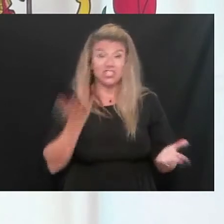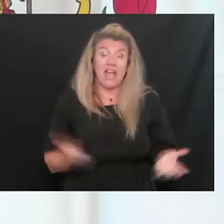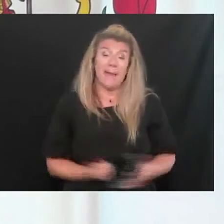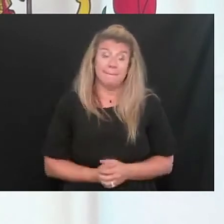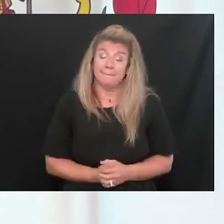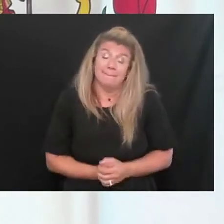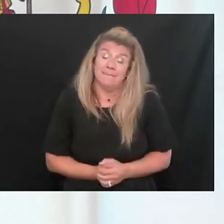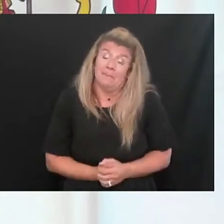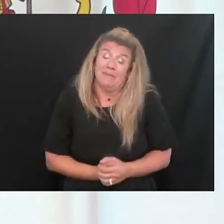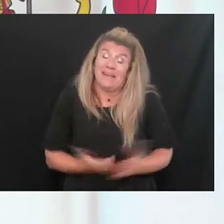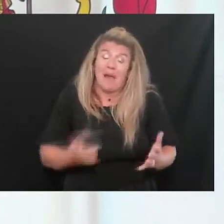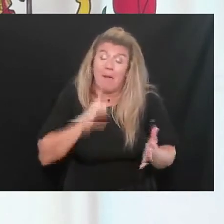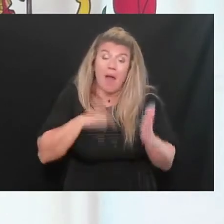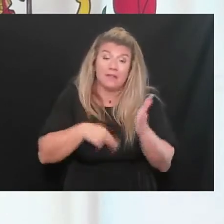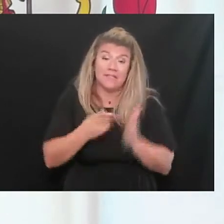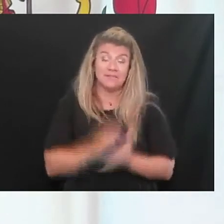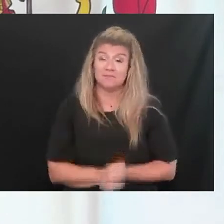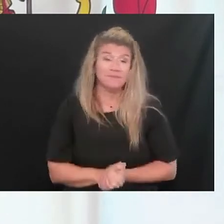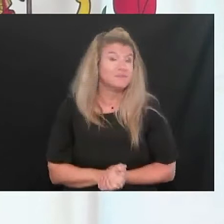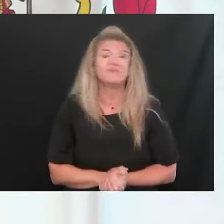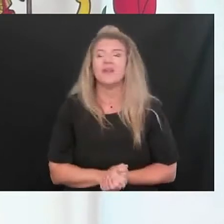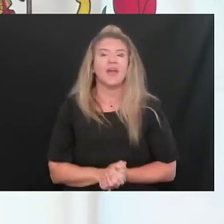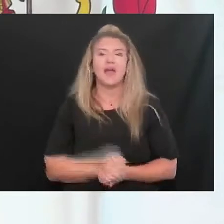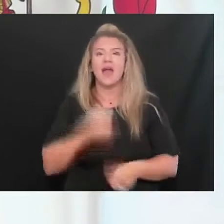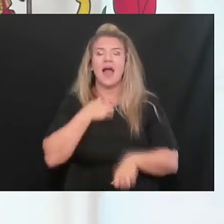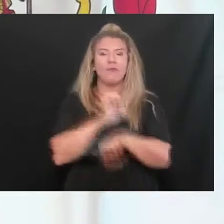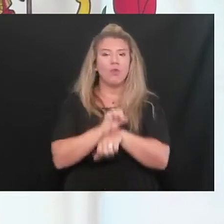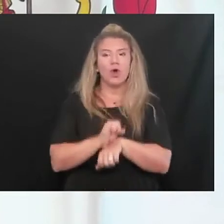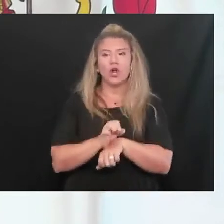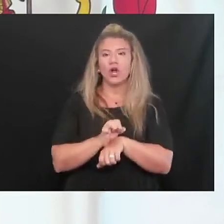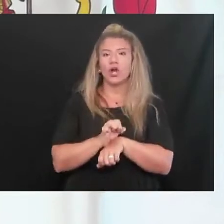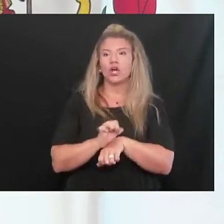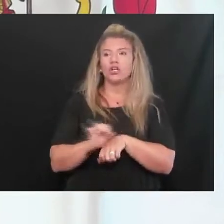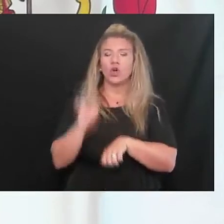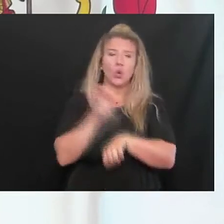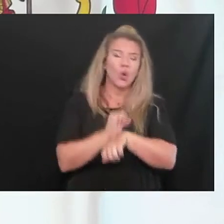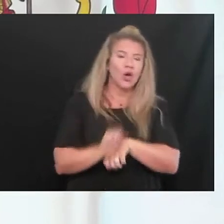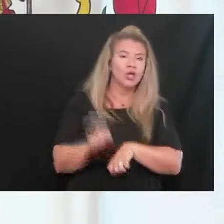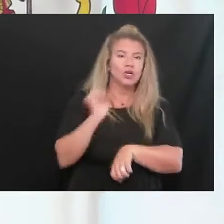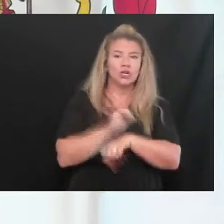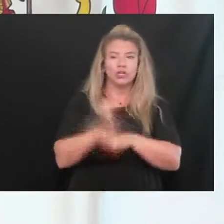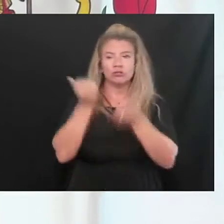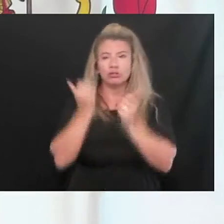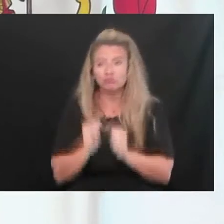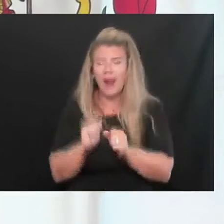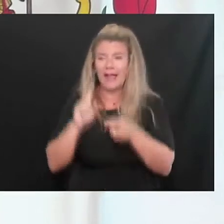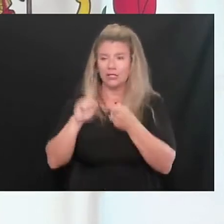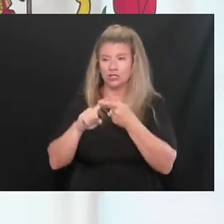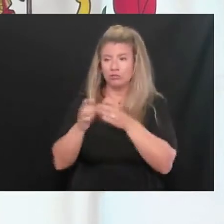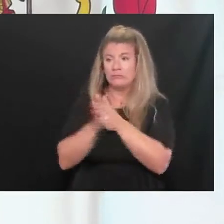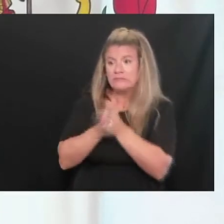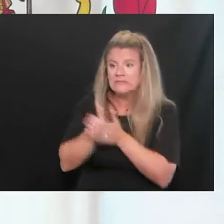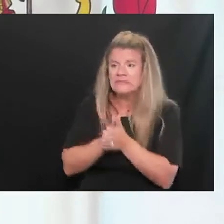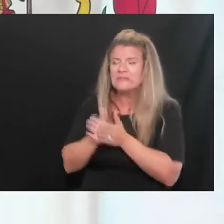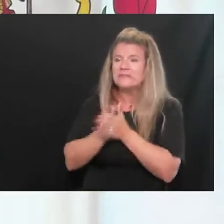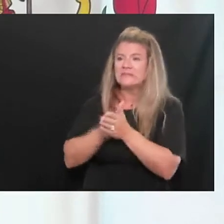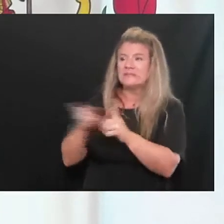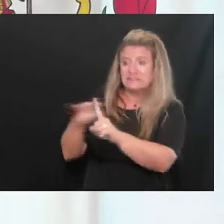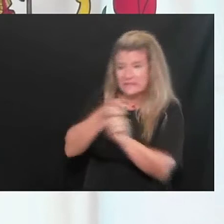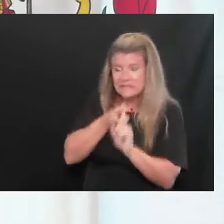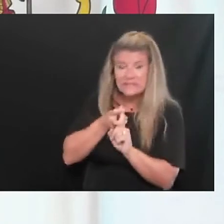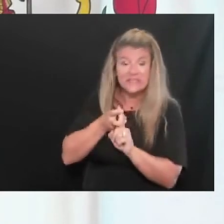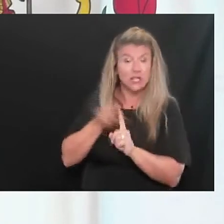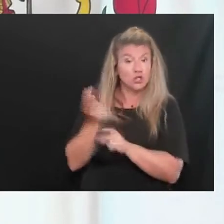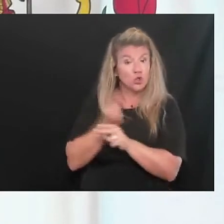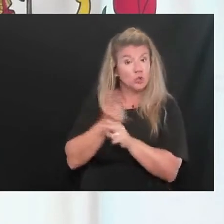just all there is to it. I've worked at trying to incentivize these folks from the standpoint of even stimulus